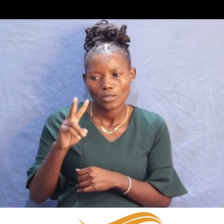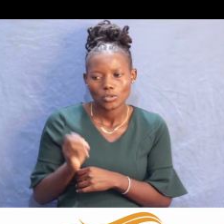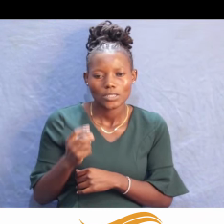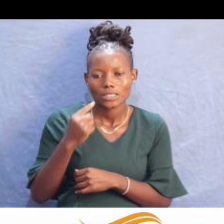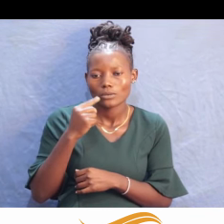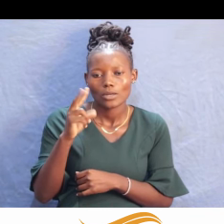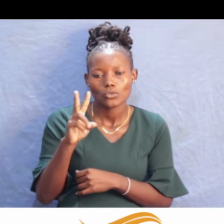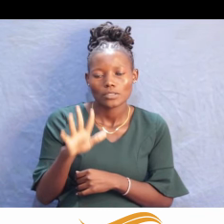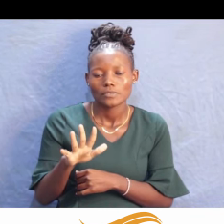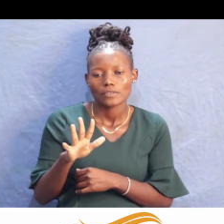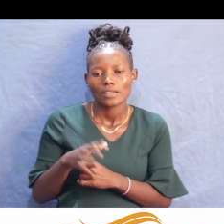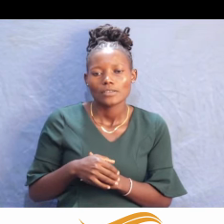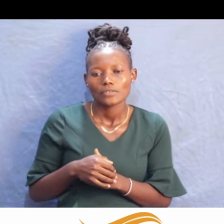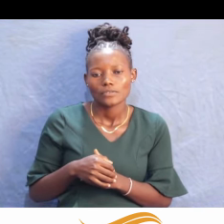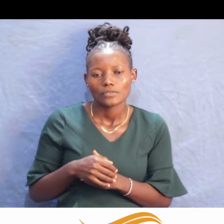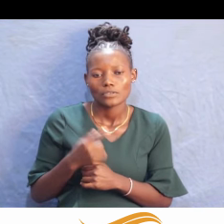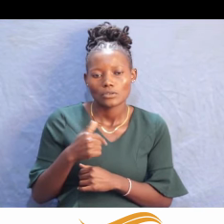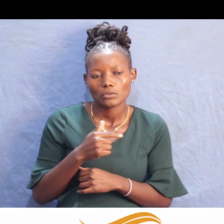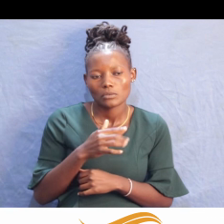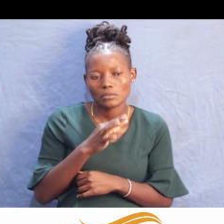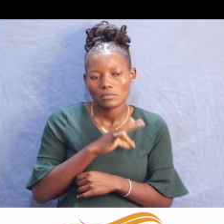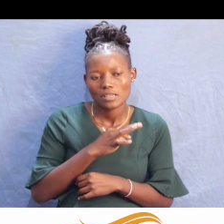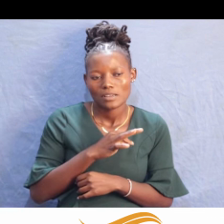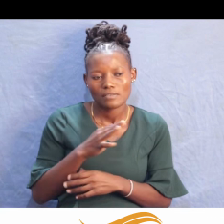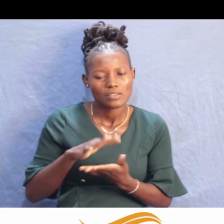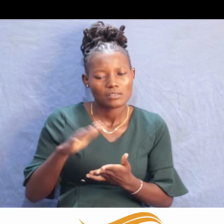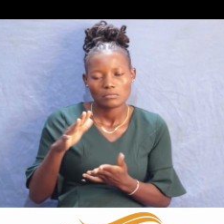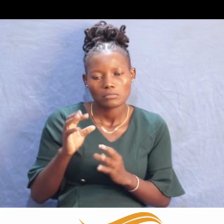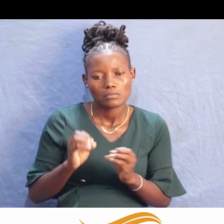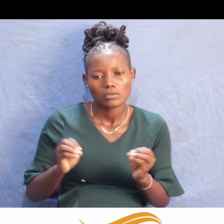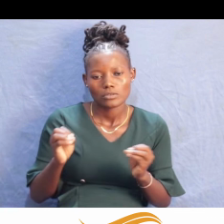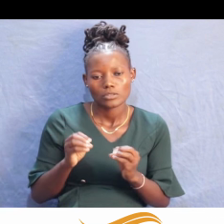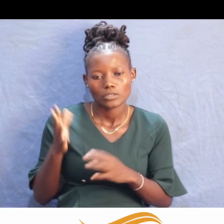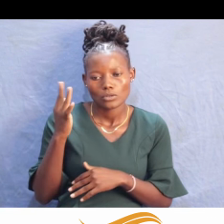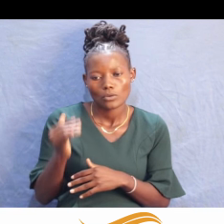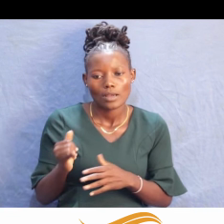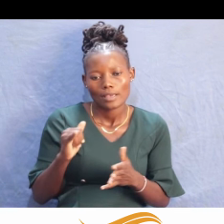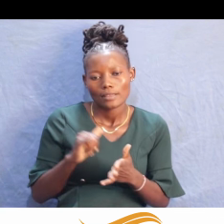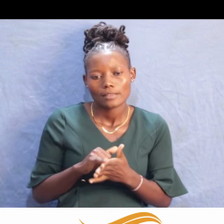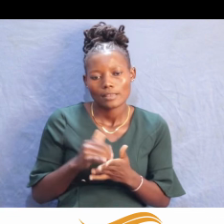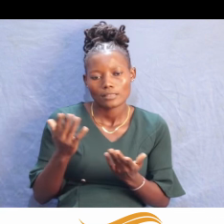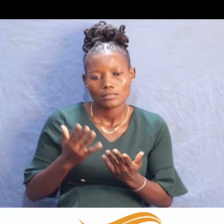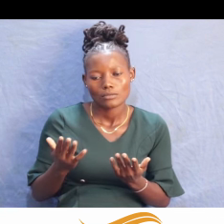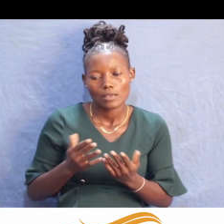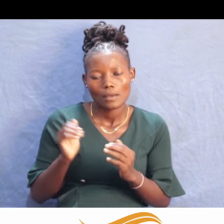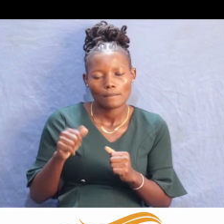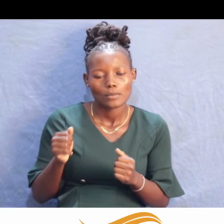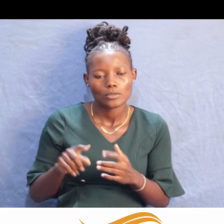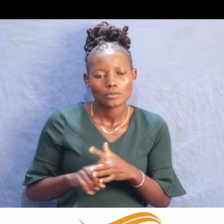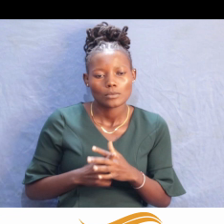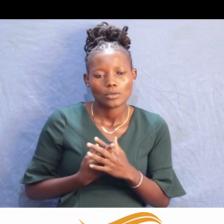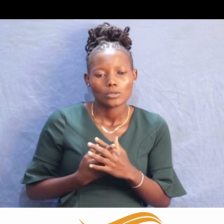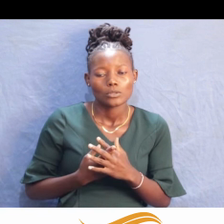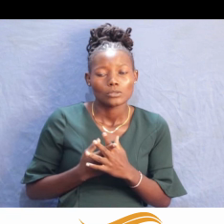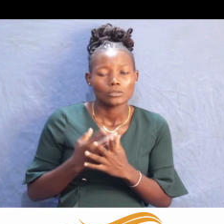125. There's no benefit going over that, because that's where you're going to start burning proteins and then become